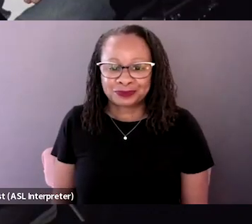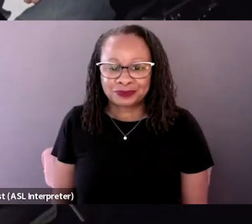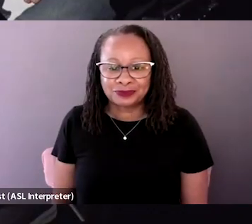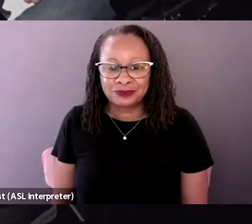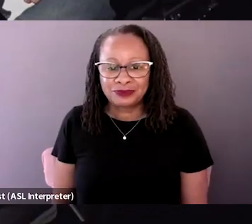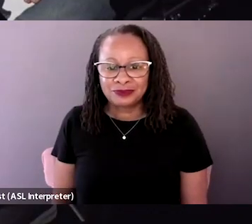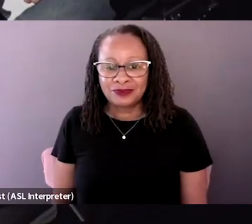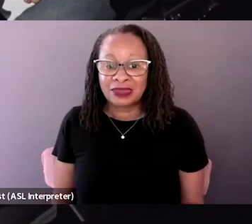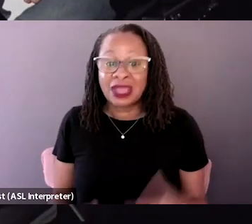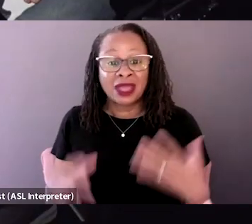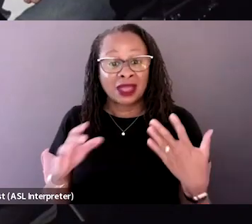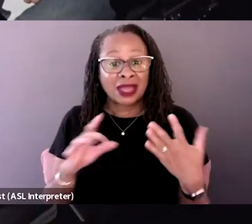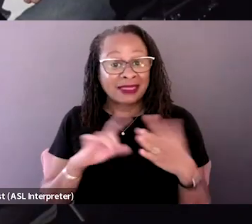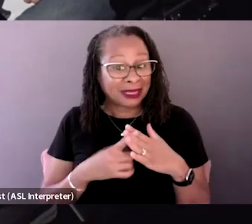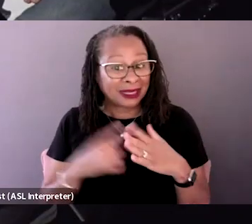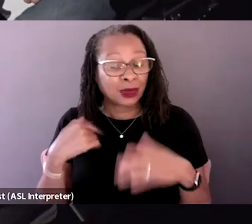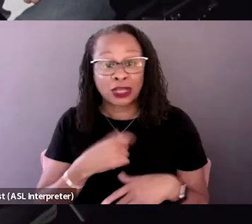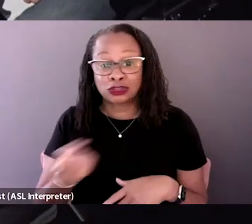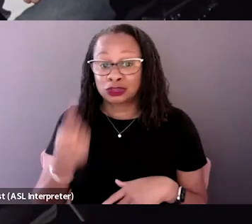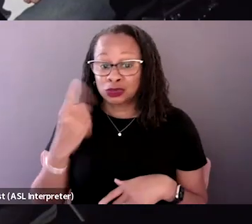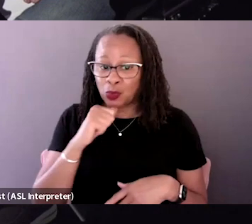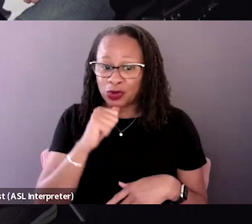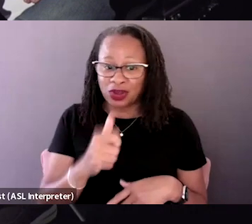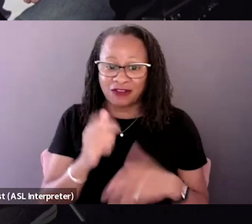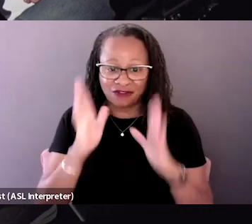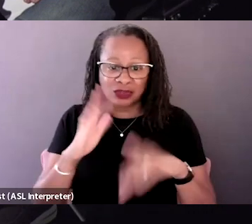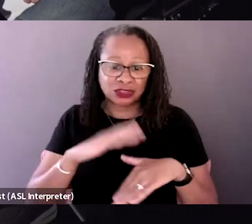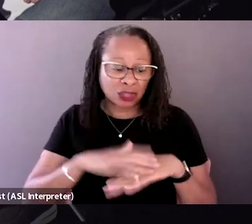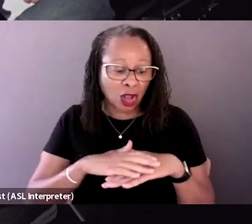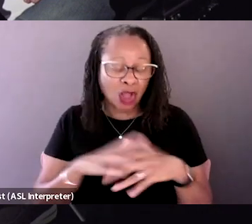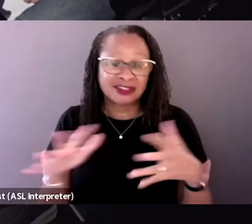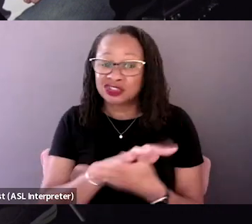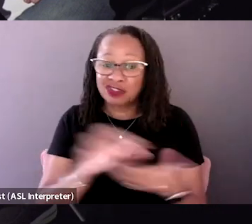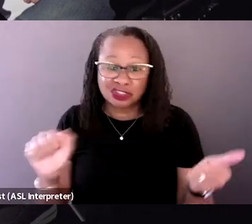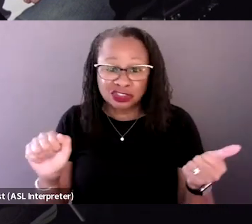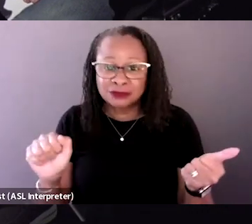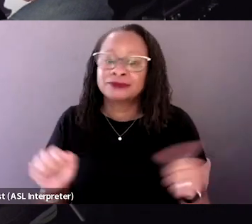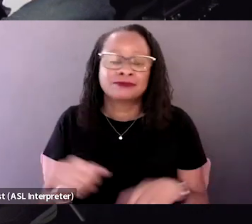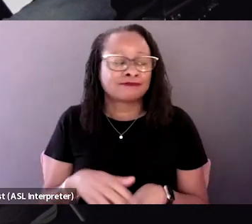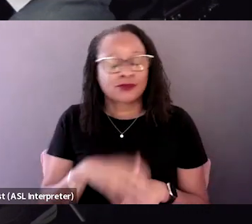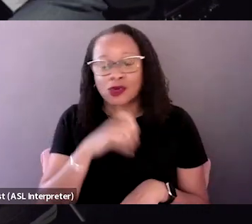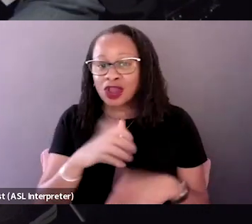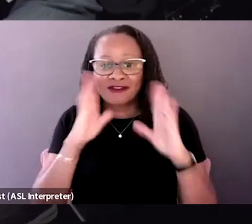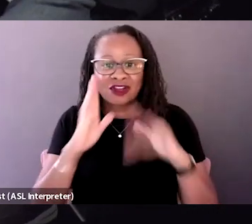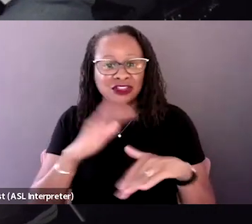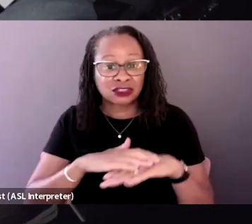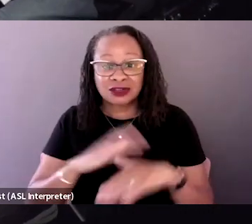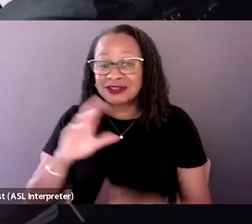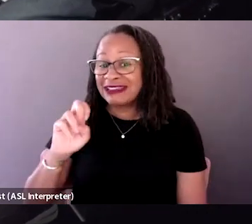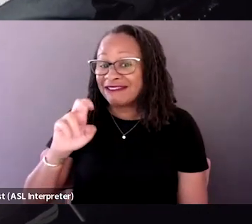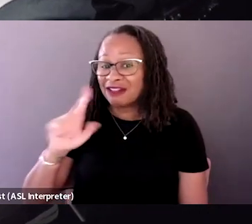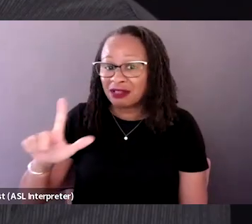From the very beginning, we understood we will not focus it on destruction, we will not focus it